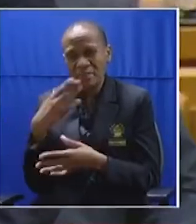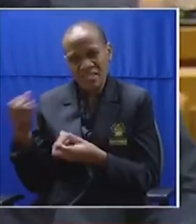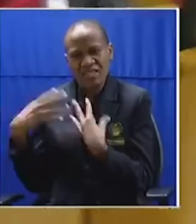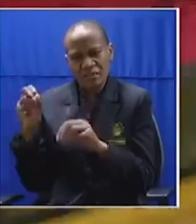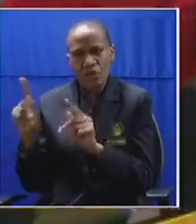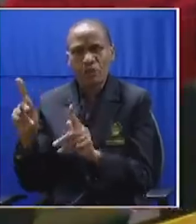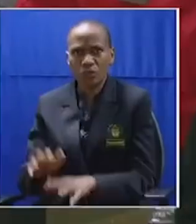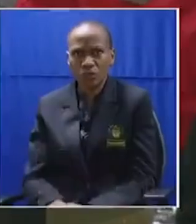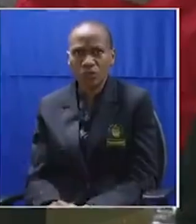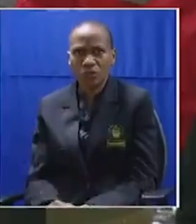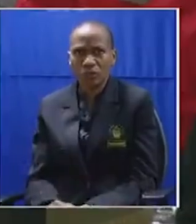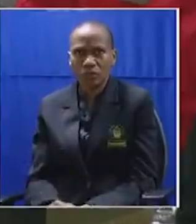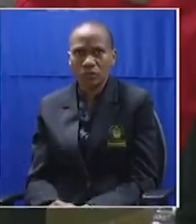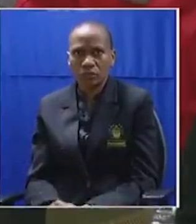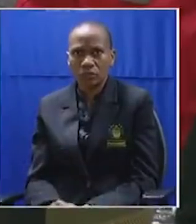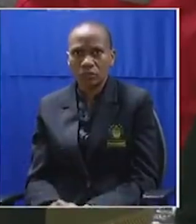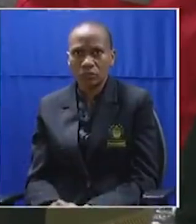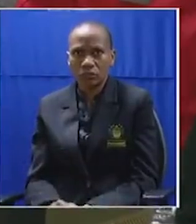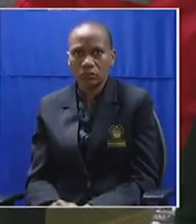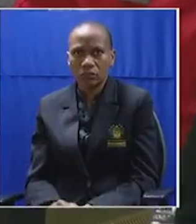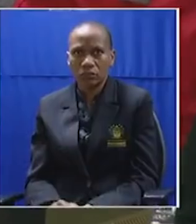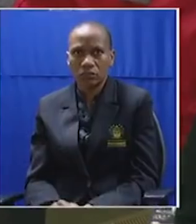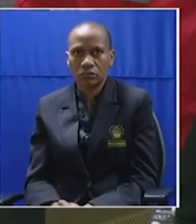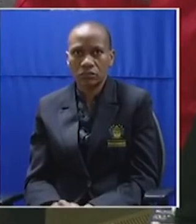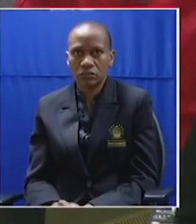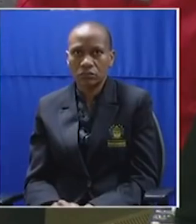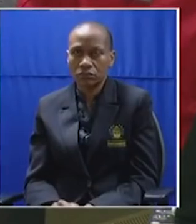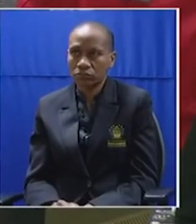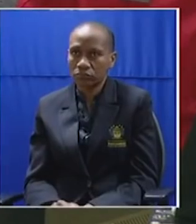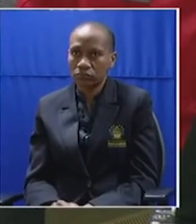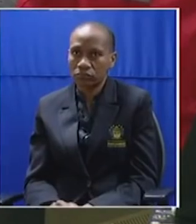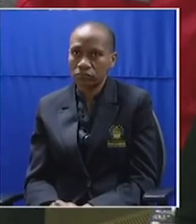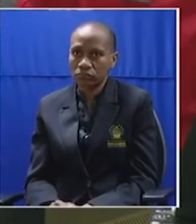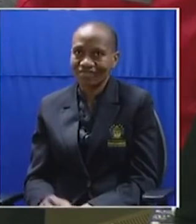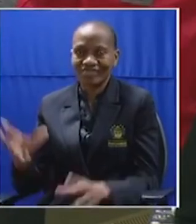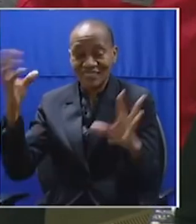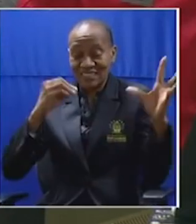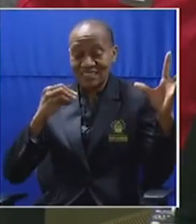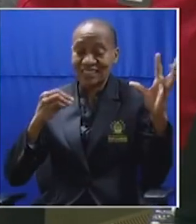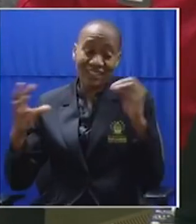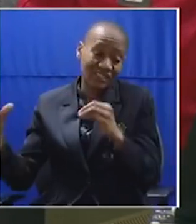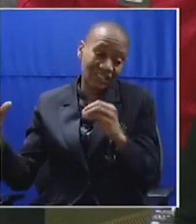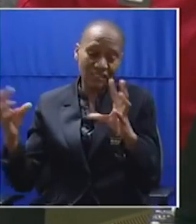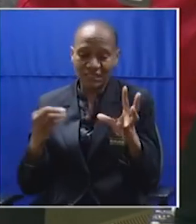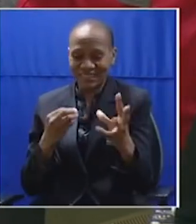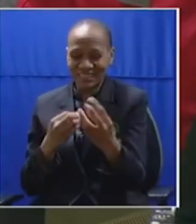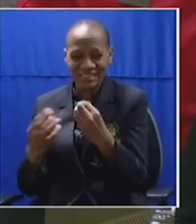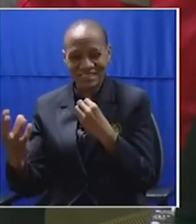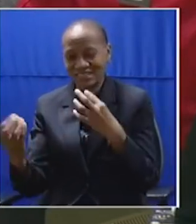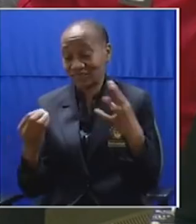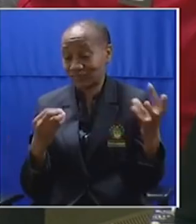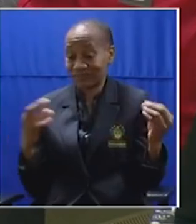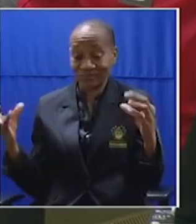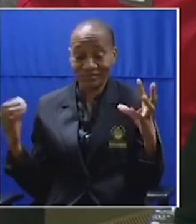looter, your racist young white man. A racist young man who was accused of rape,